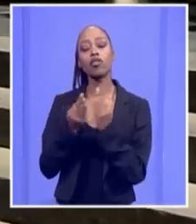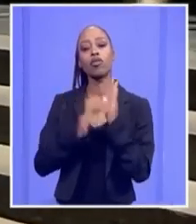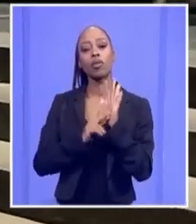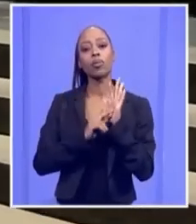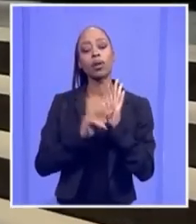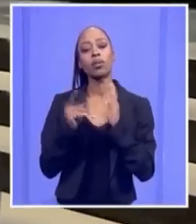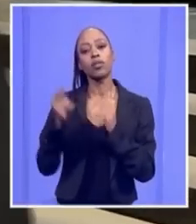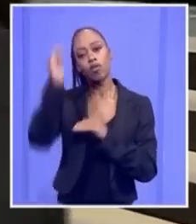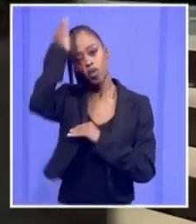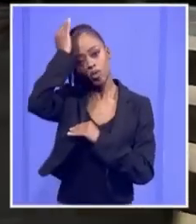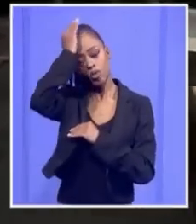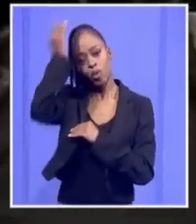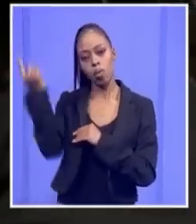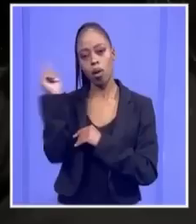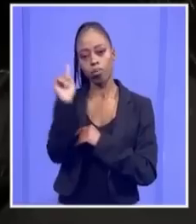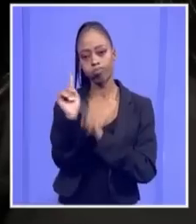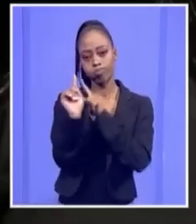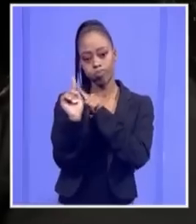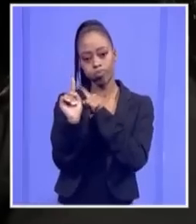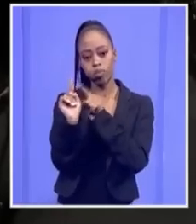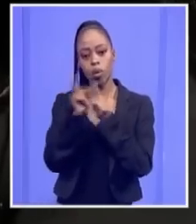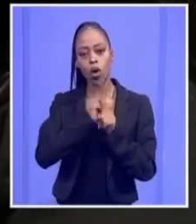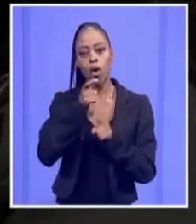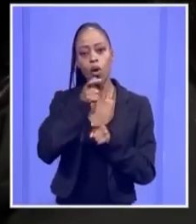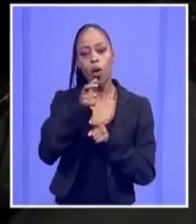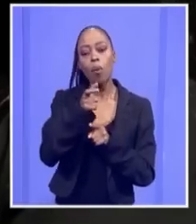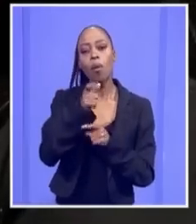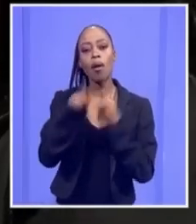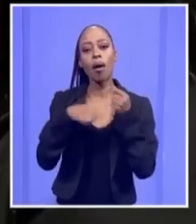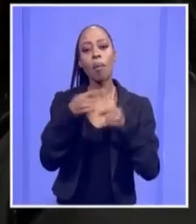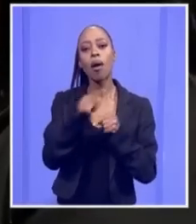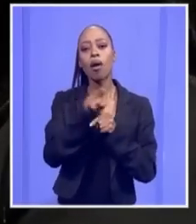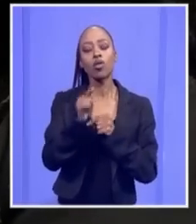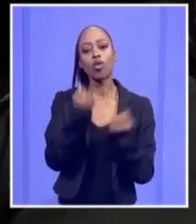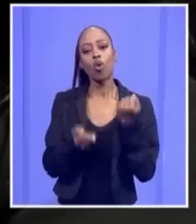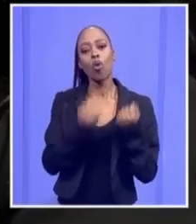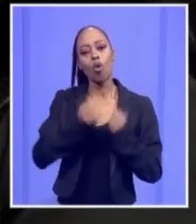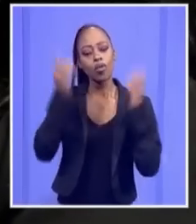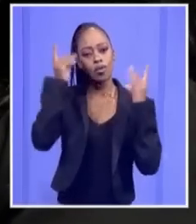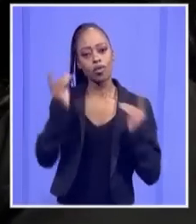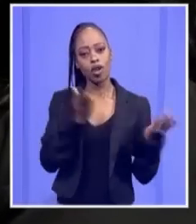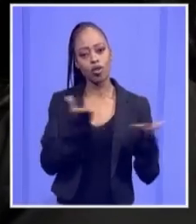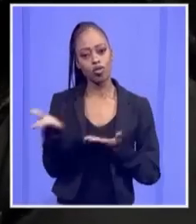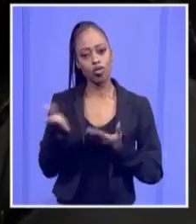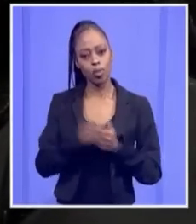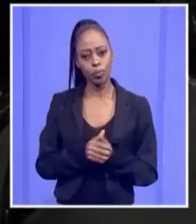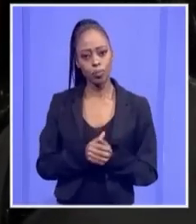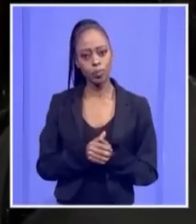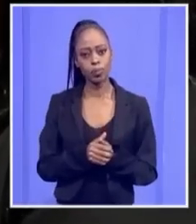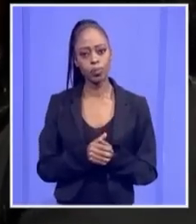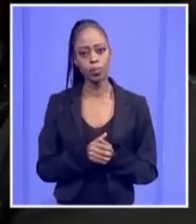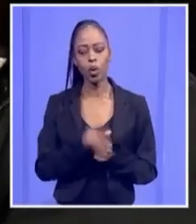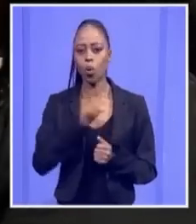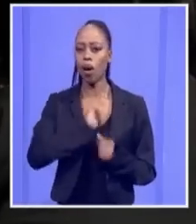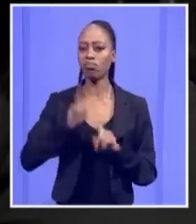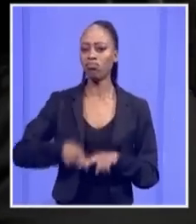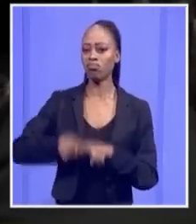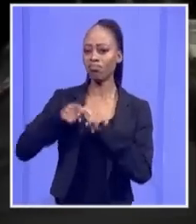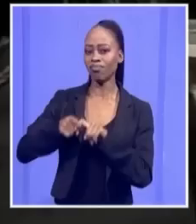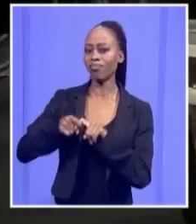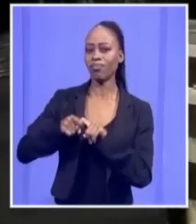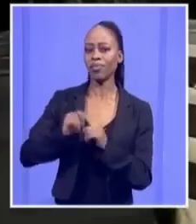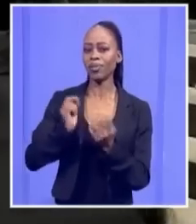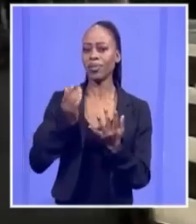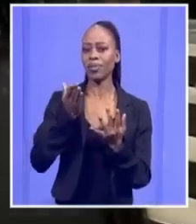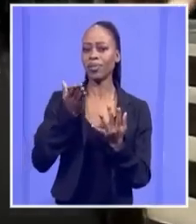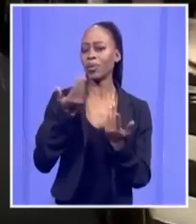to react to the court's decision to halt the private prosecution of President Cyril Ramaphosa. Mr. Manyi, thank you for